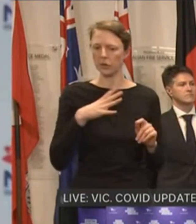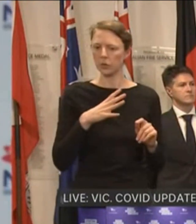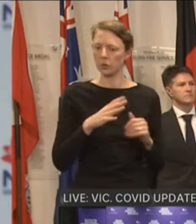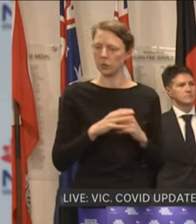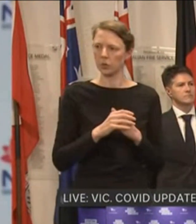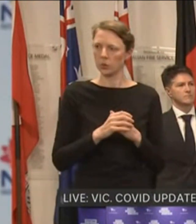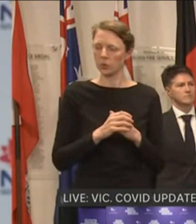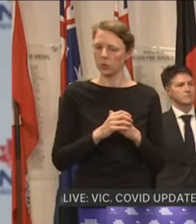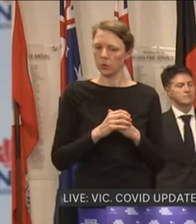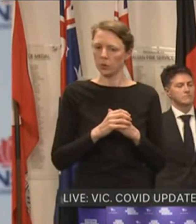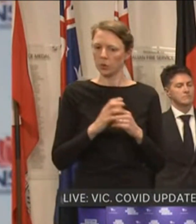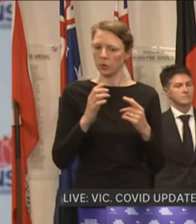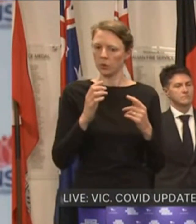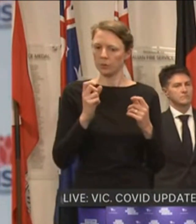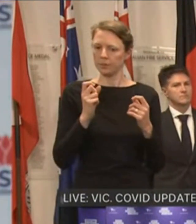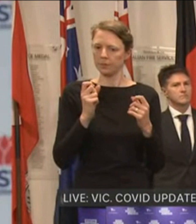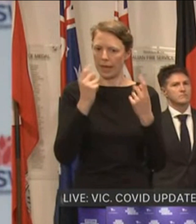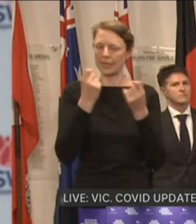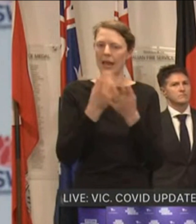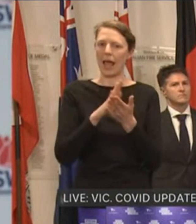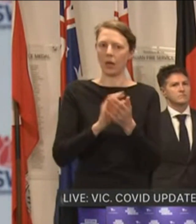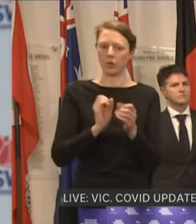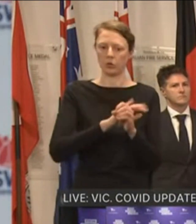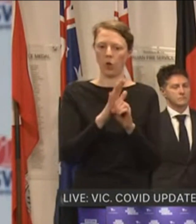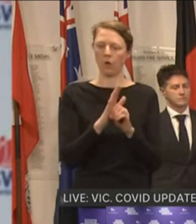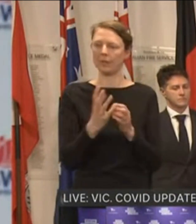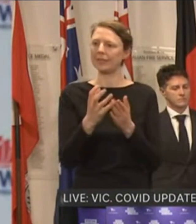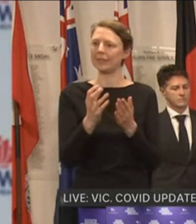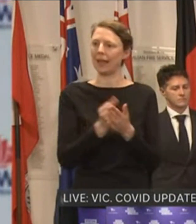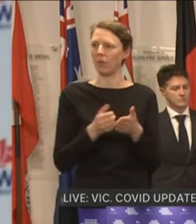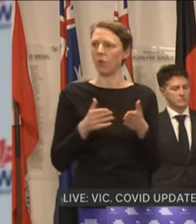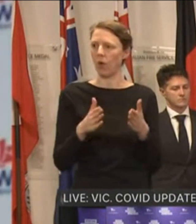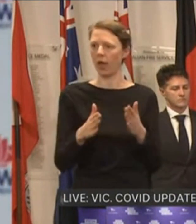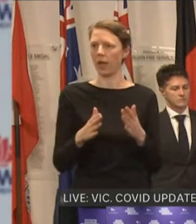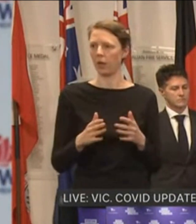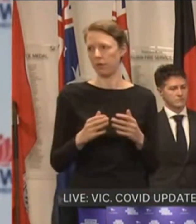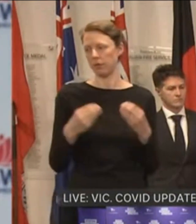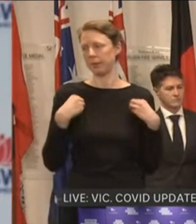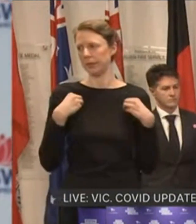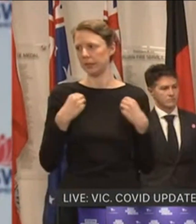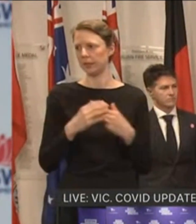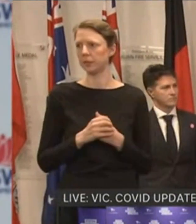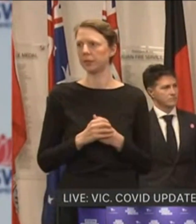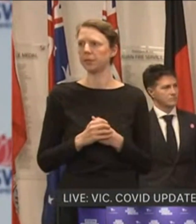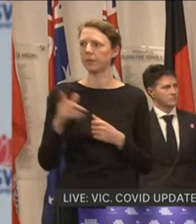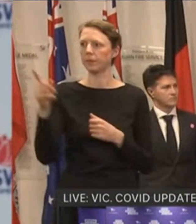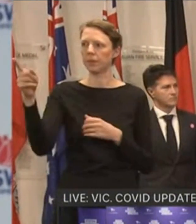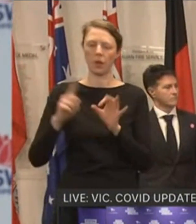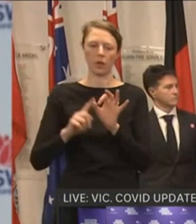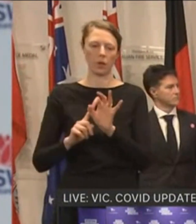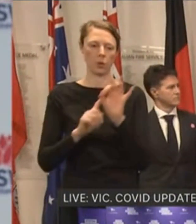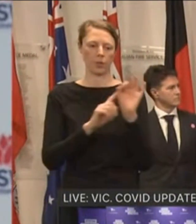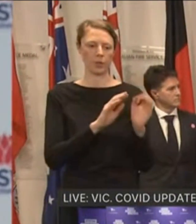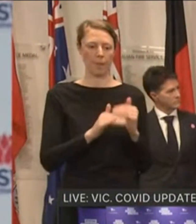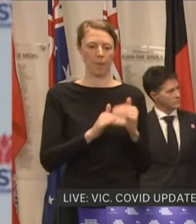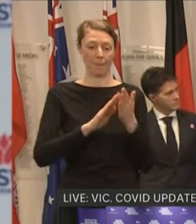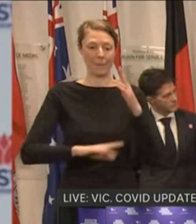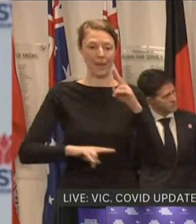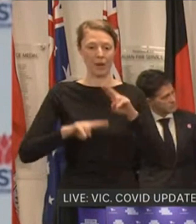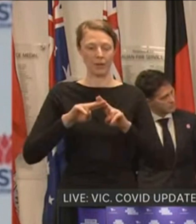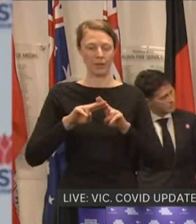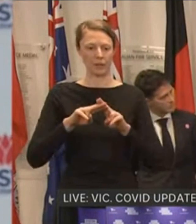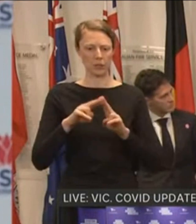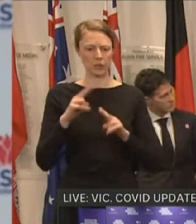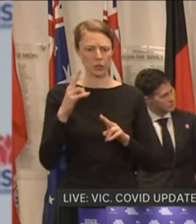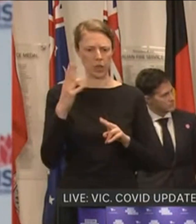of symptoms, be extra aware of the sites. And I appreciate Dr. Chant was asked a question about businesses and how early they're informed. To